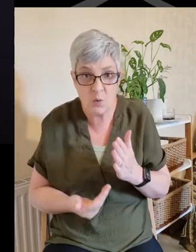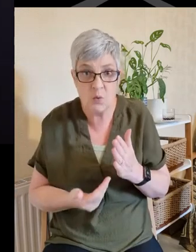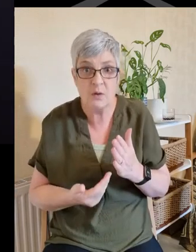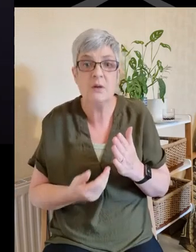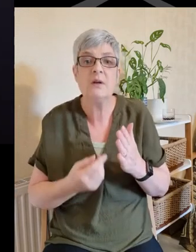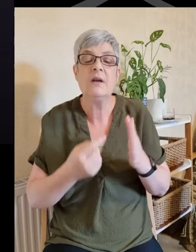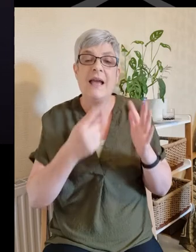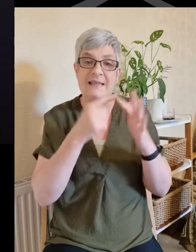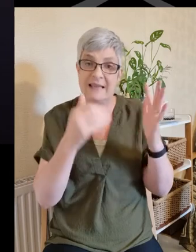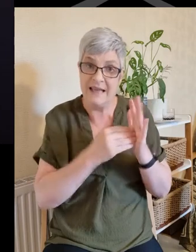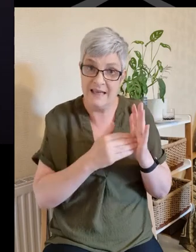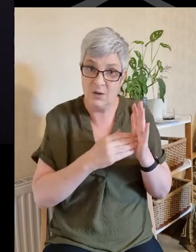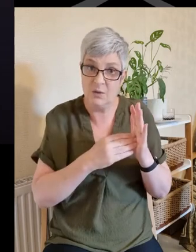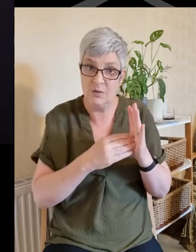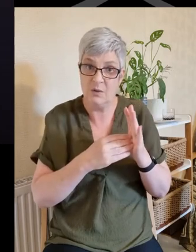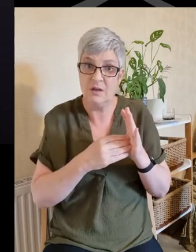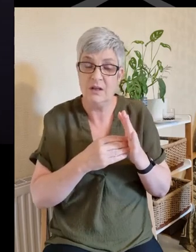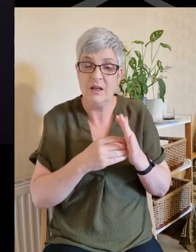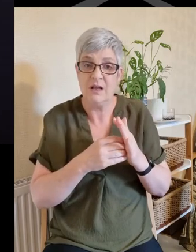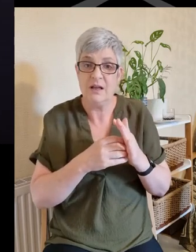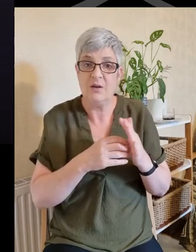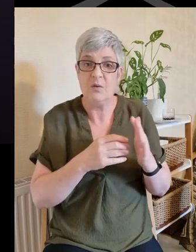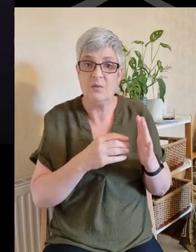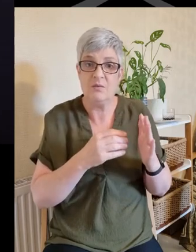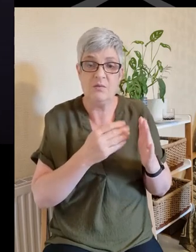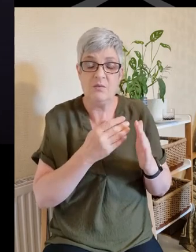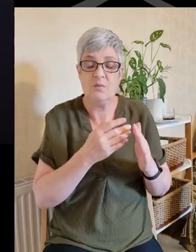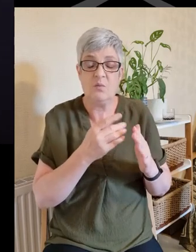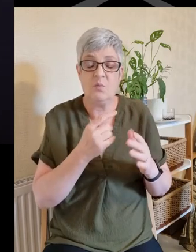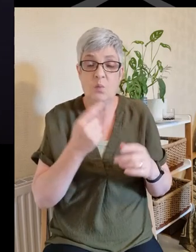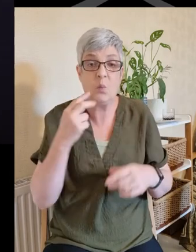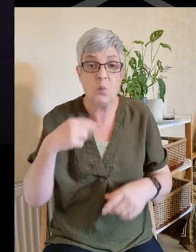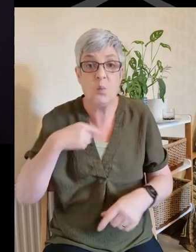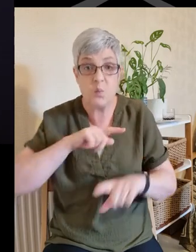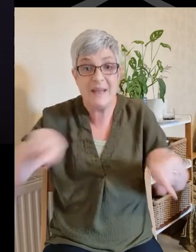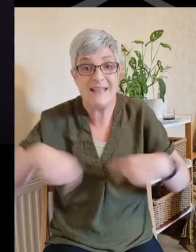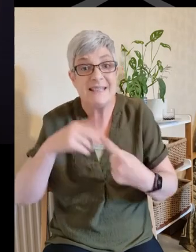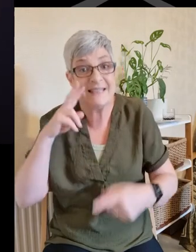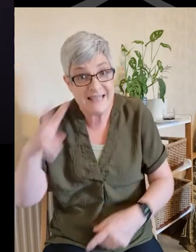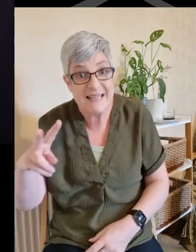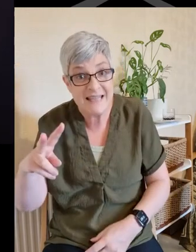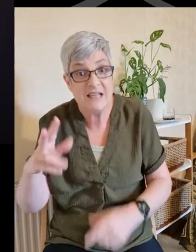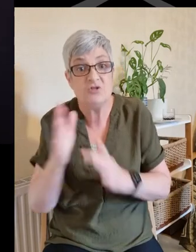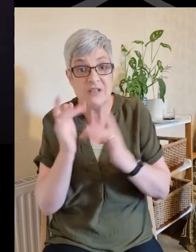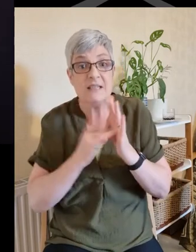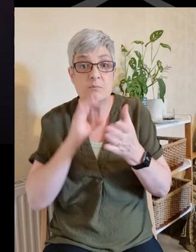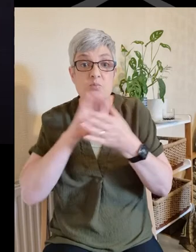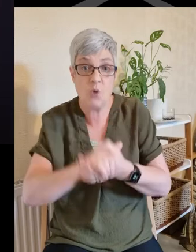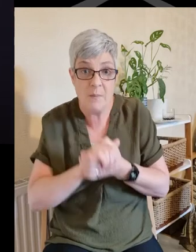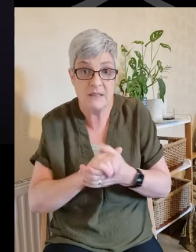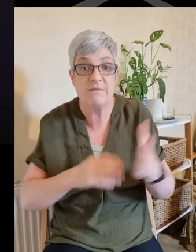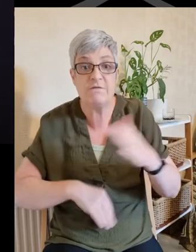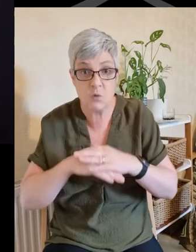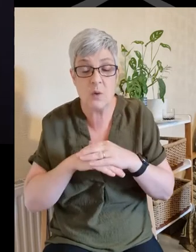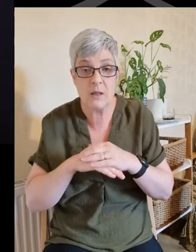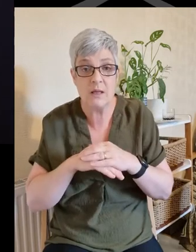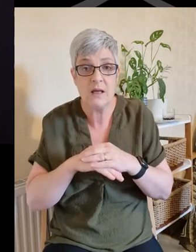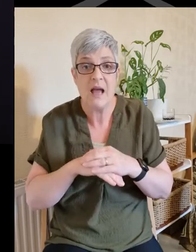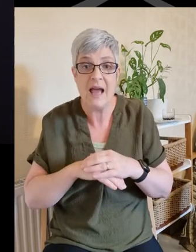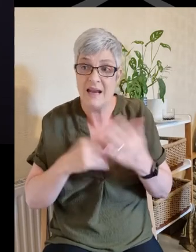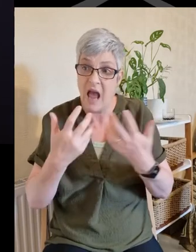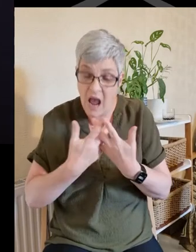that promise lived out in Jesus, and the promise reaffirmed of how he will come again and